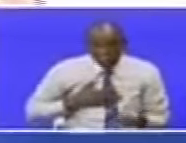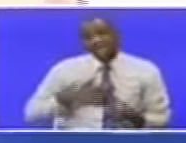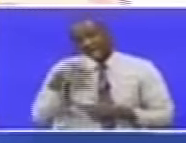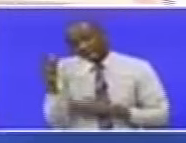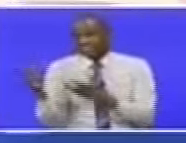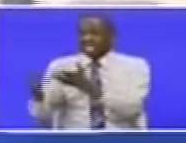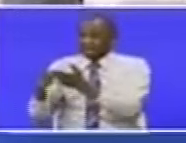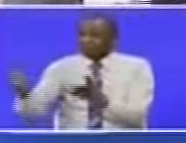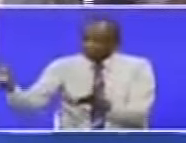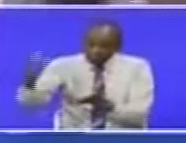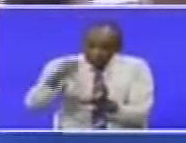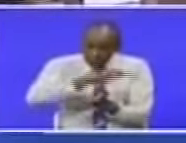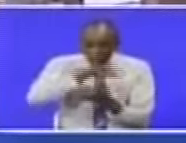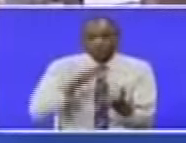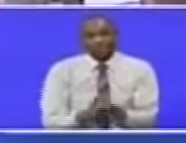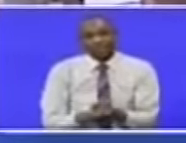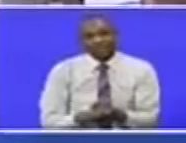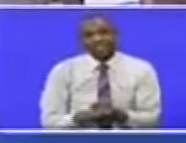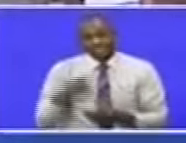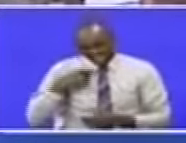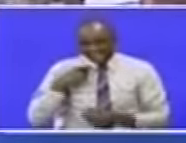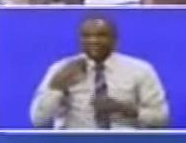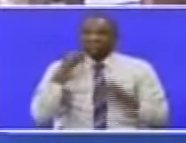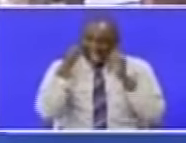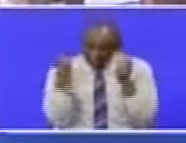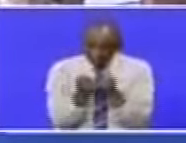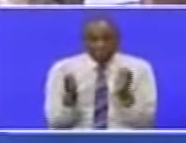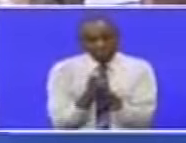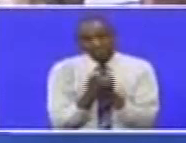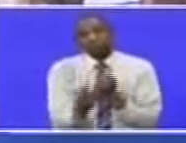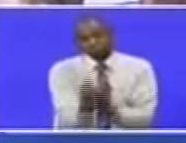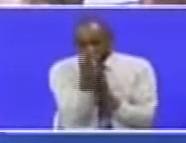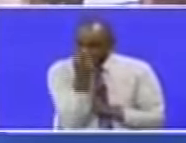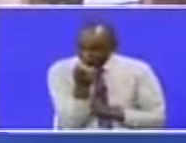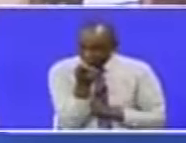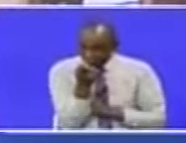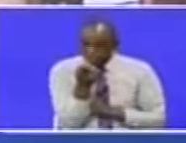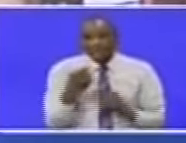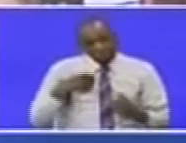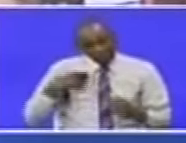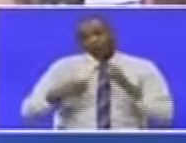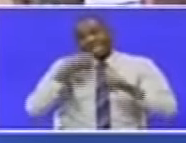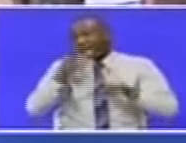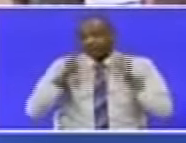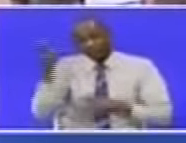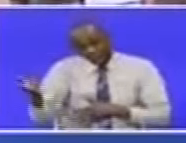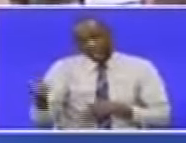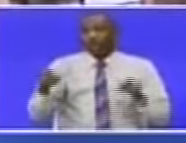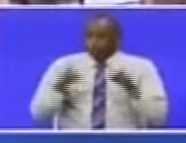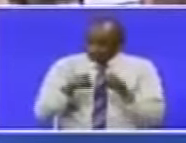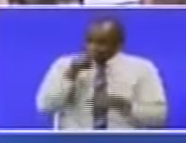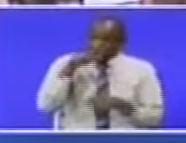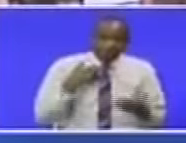illicit being on transit. We are looking at ivory that is been from cases of poaching, but also looking at